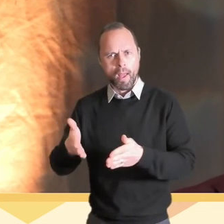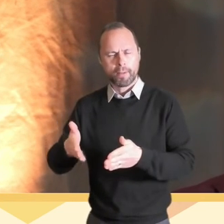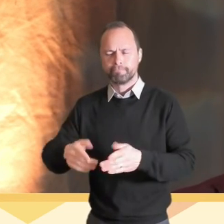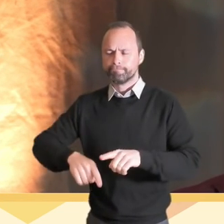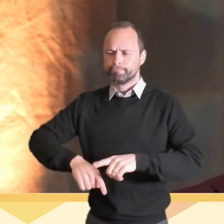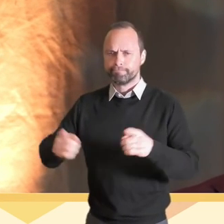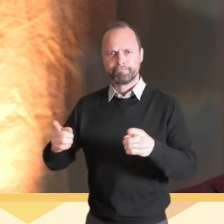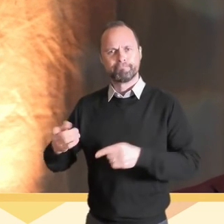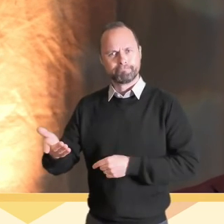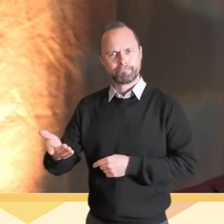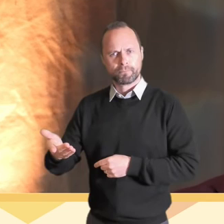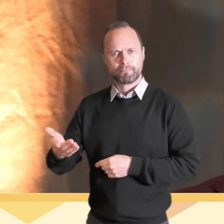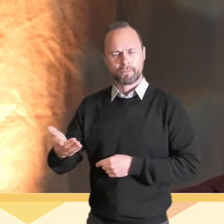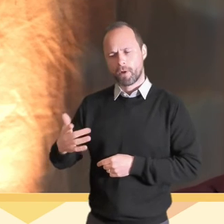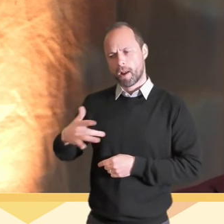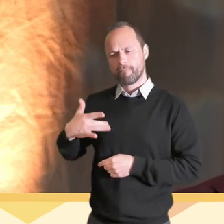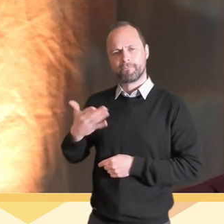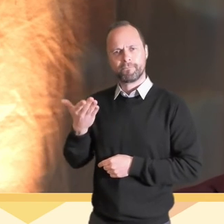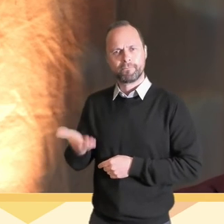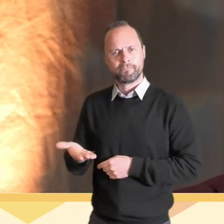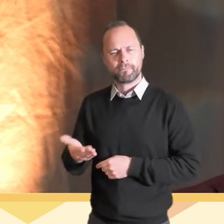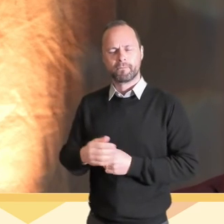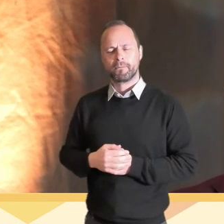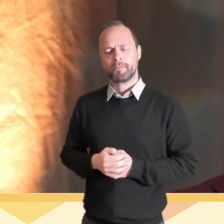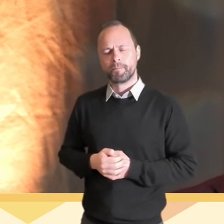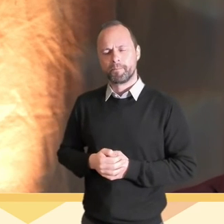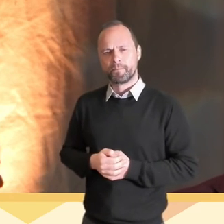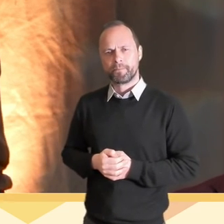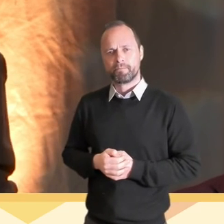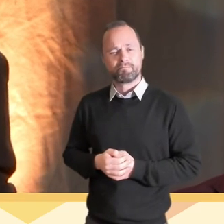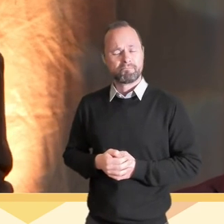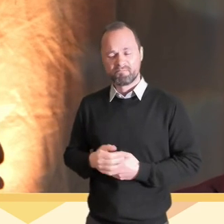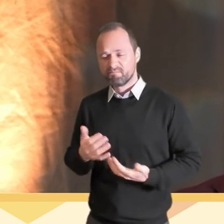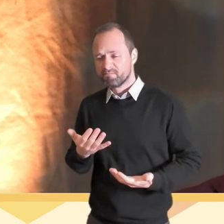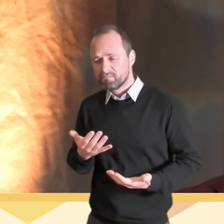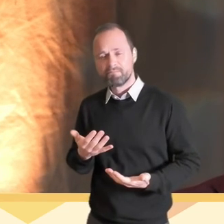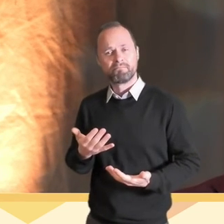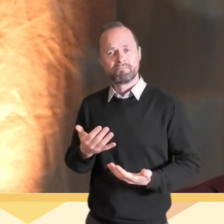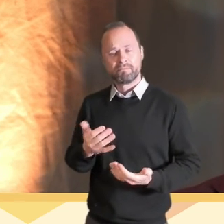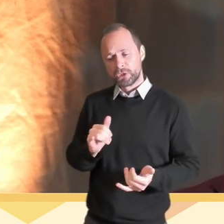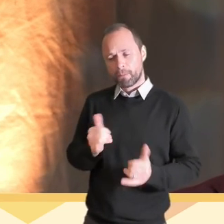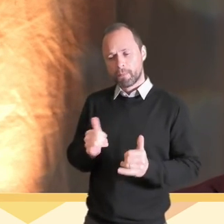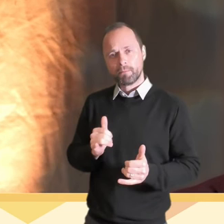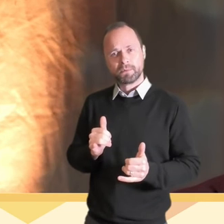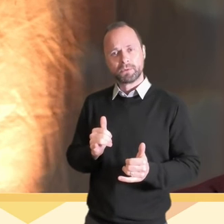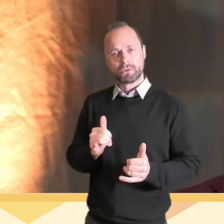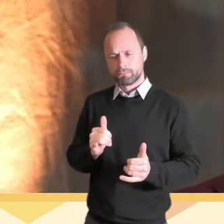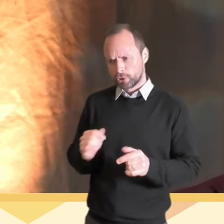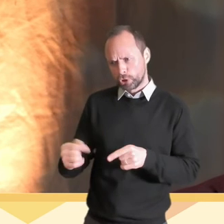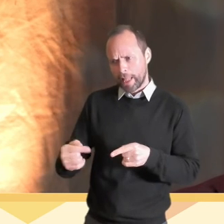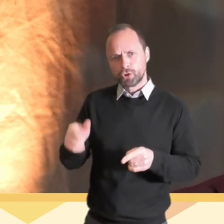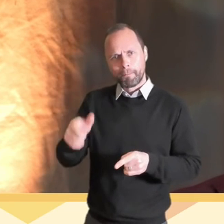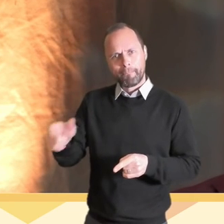and doing life. And even though at times he had some direct and challenging words to those around